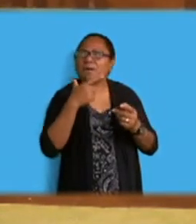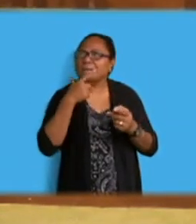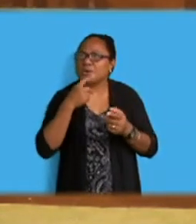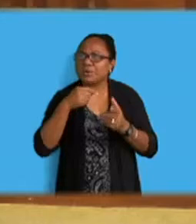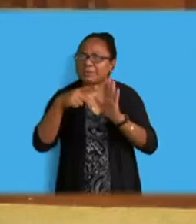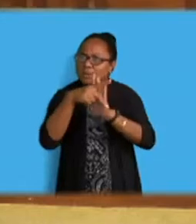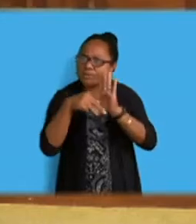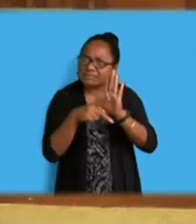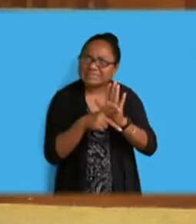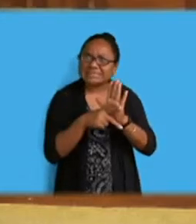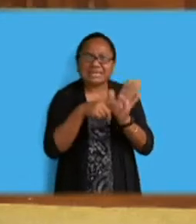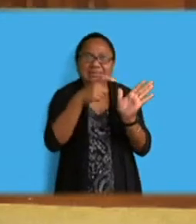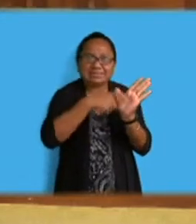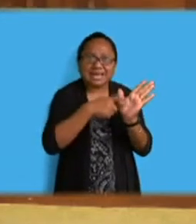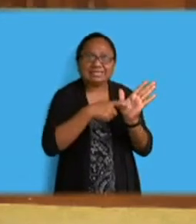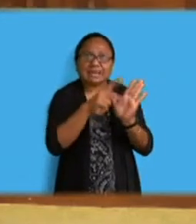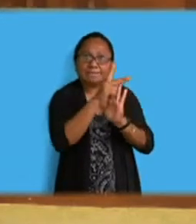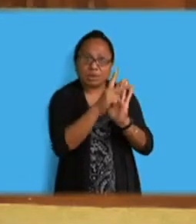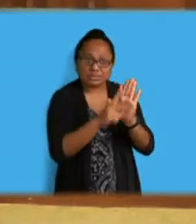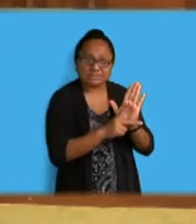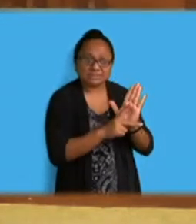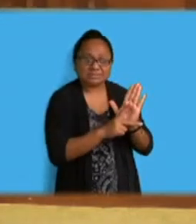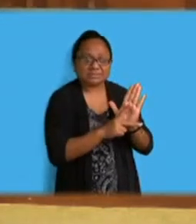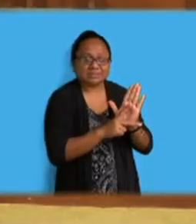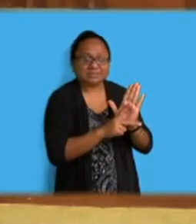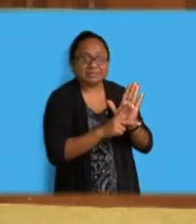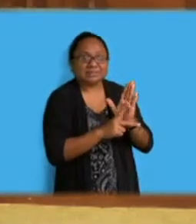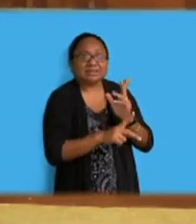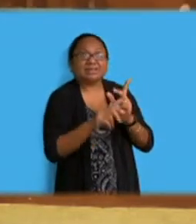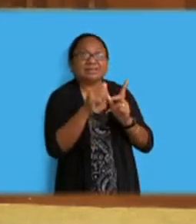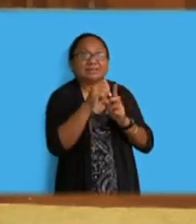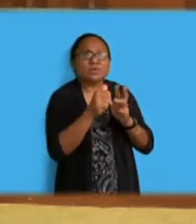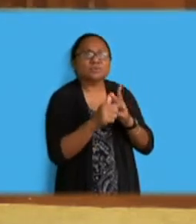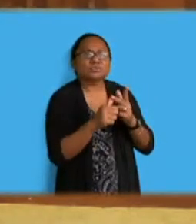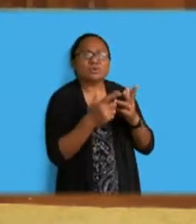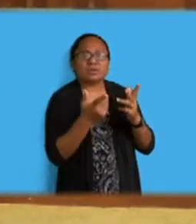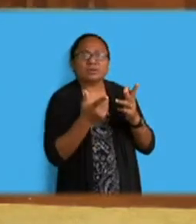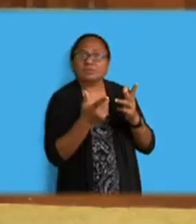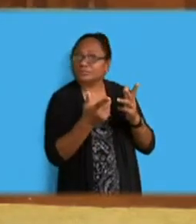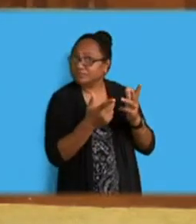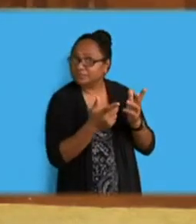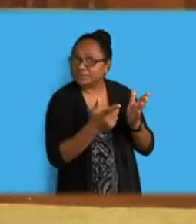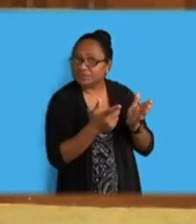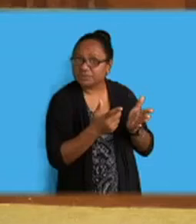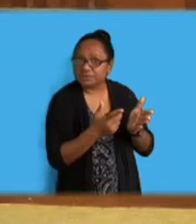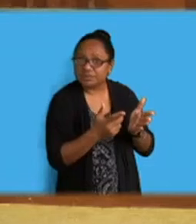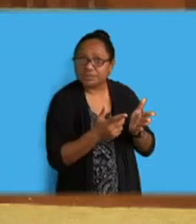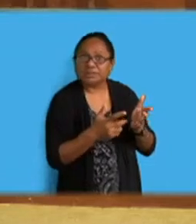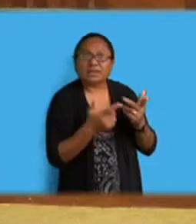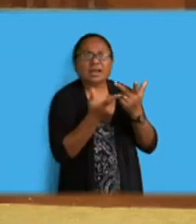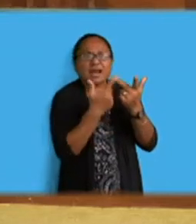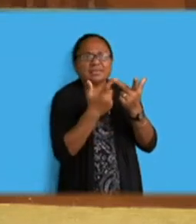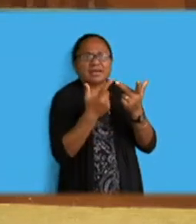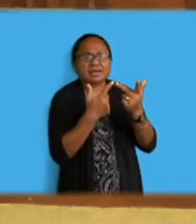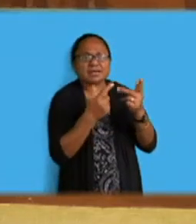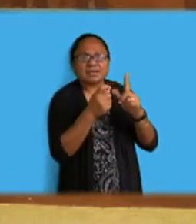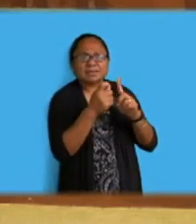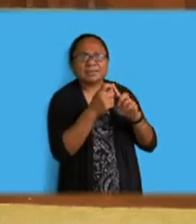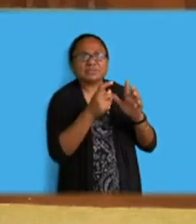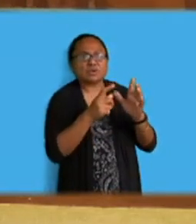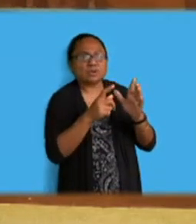policy, and indeed the overall fiscal policies and incentives so that we can take advantage of